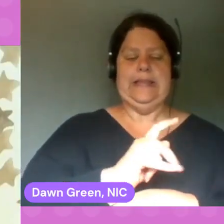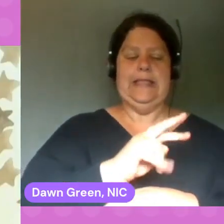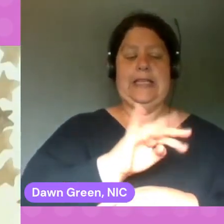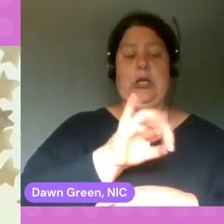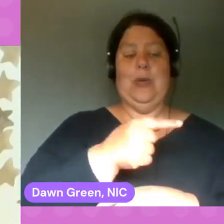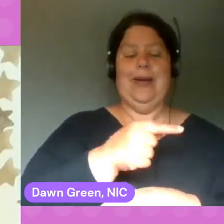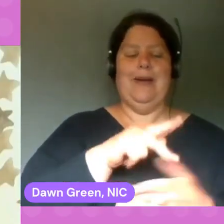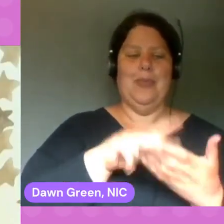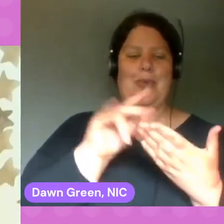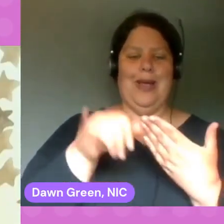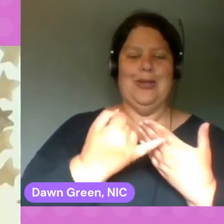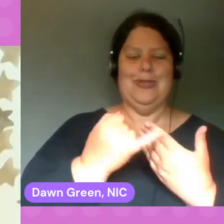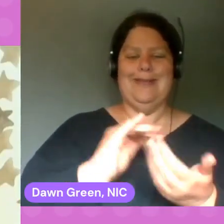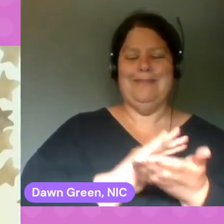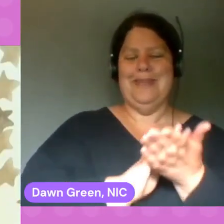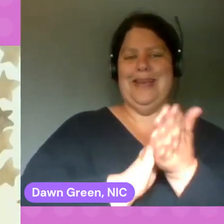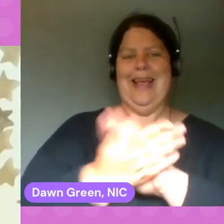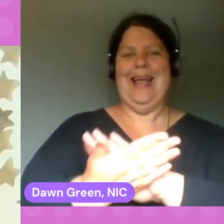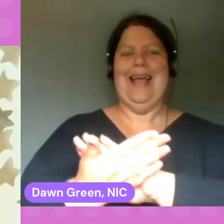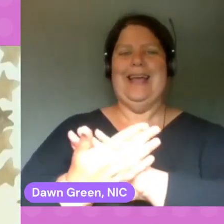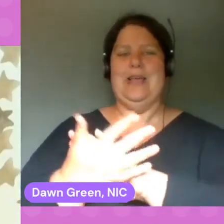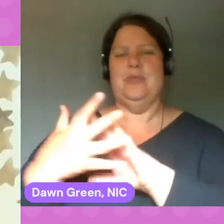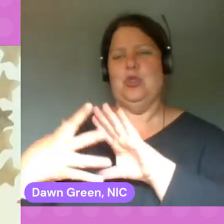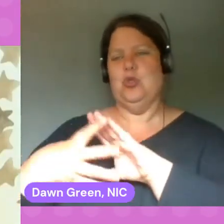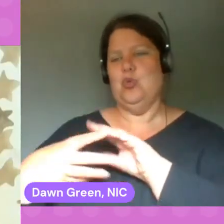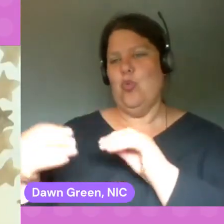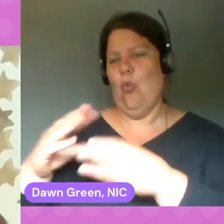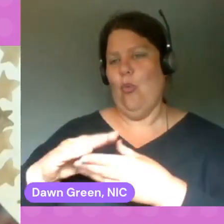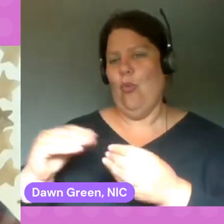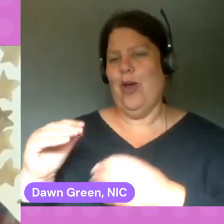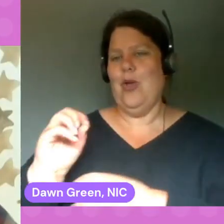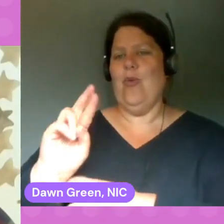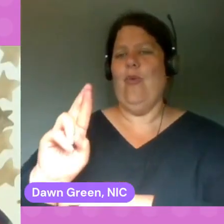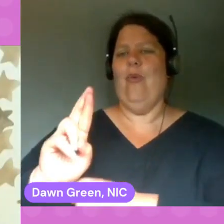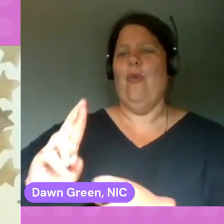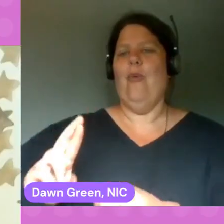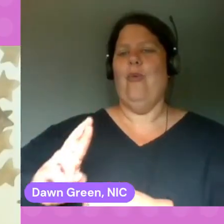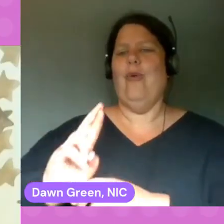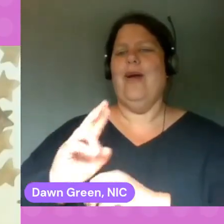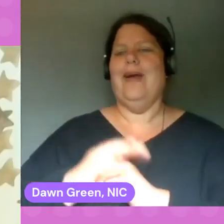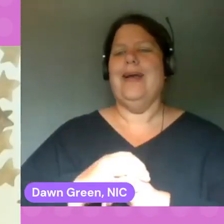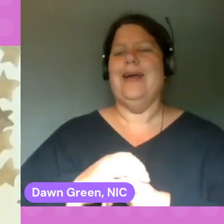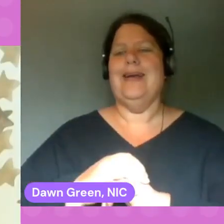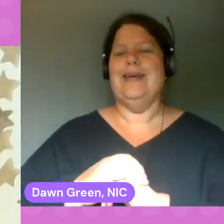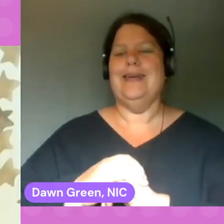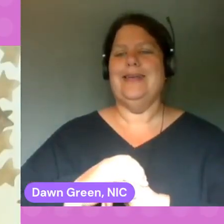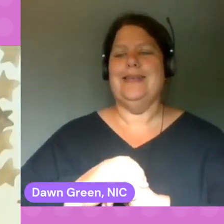of immediately turns into a story or something that